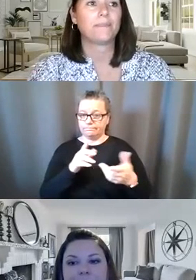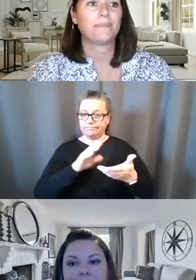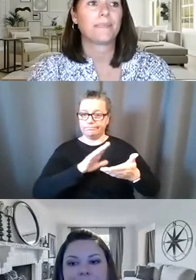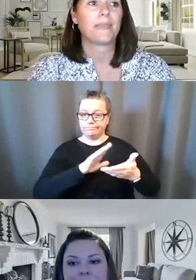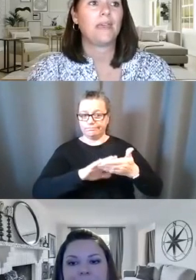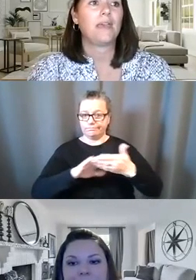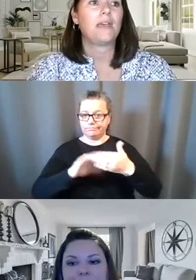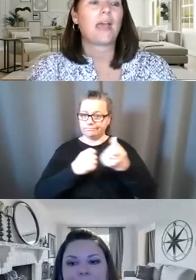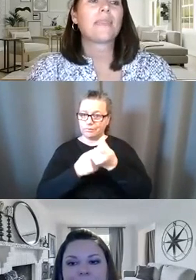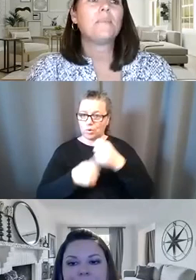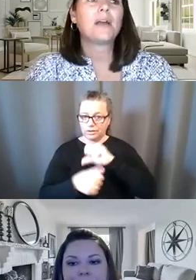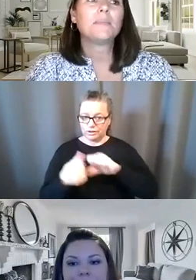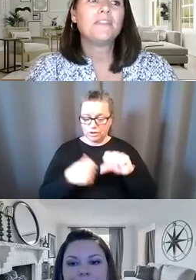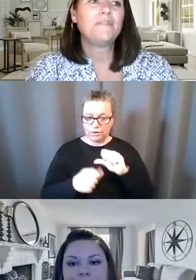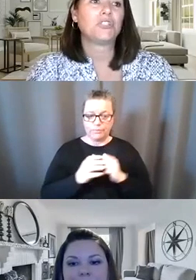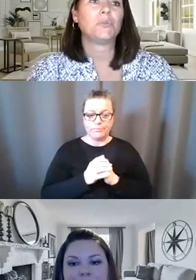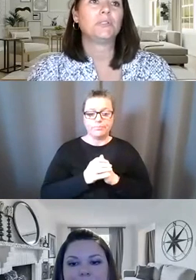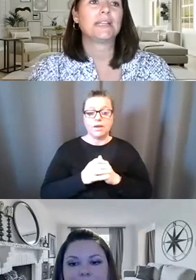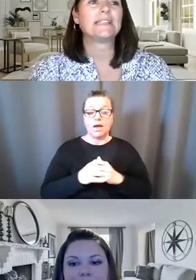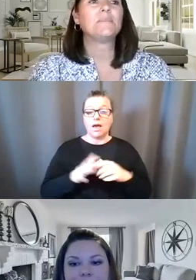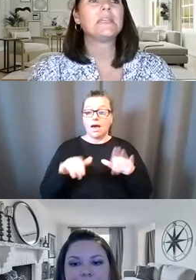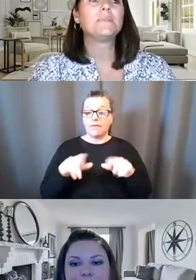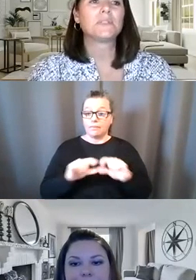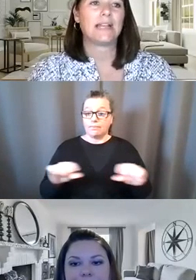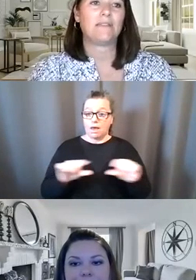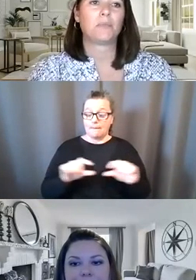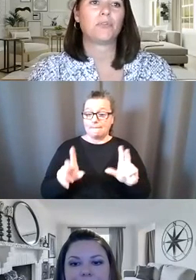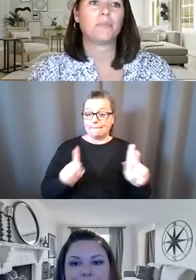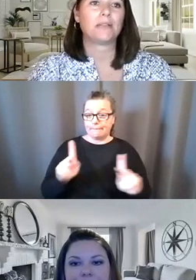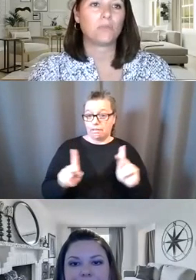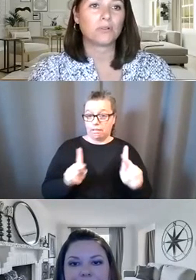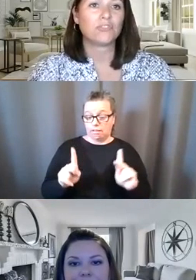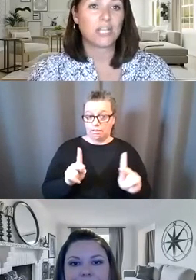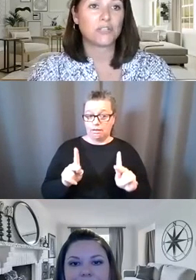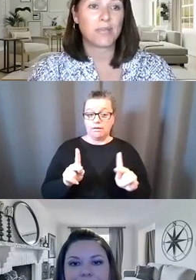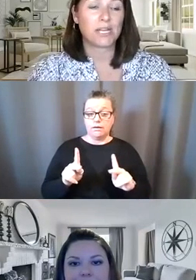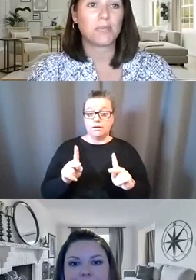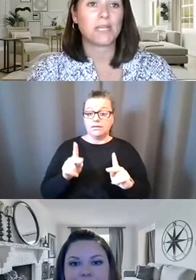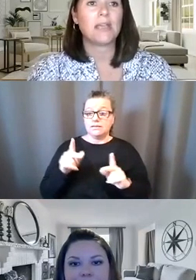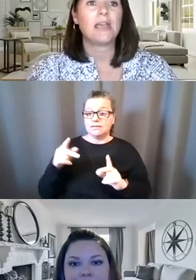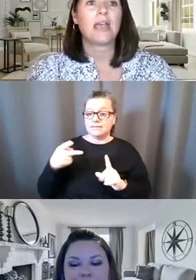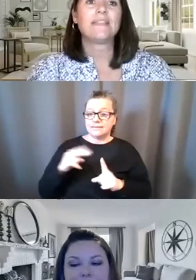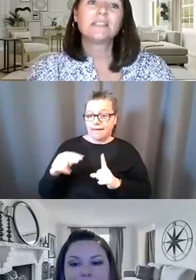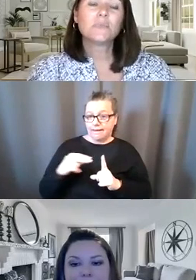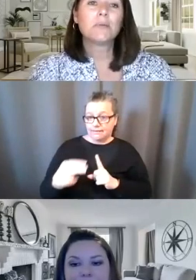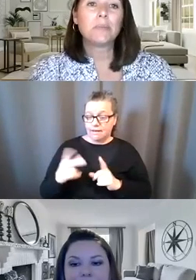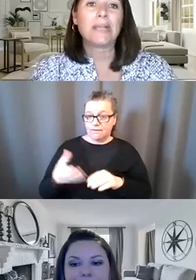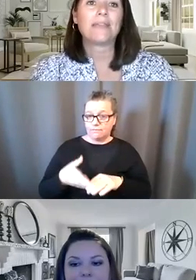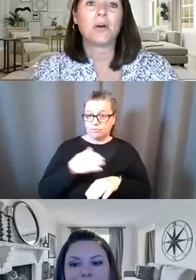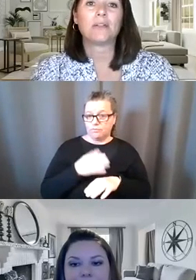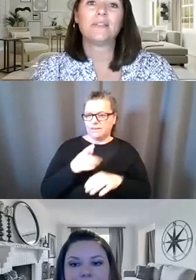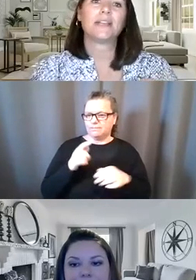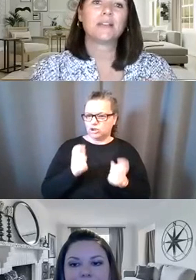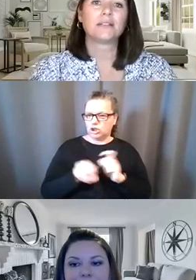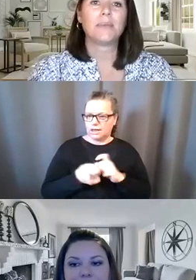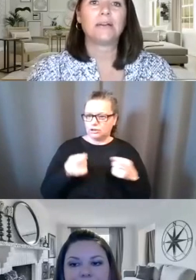other. At the bottom of the visual is the people side of improvement or change management. And this is where we bring in the